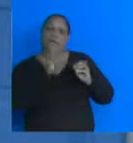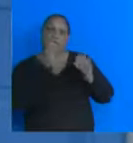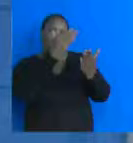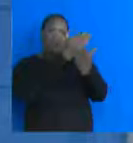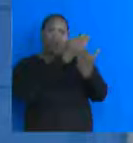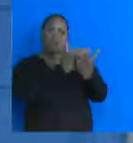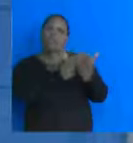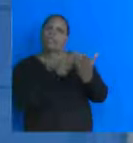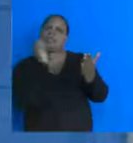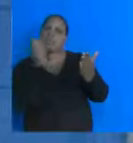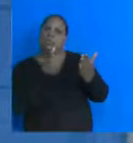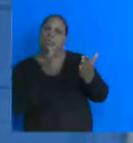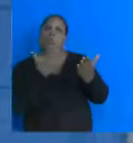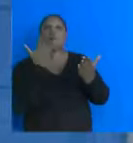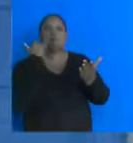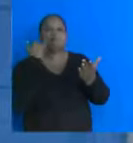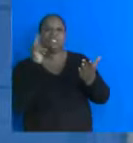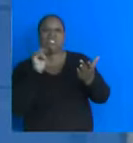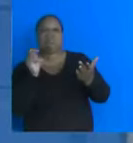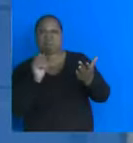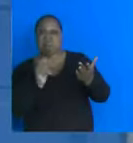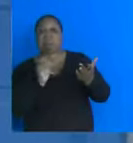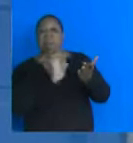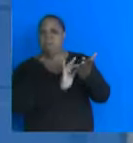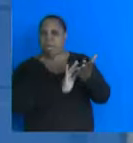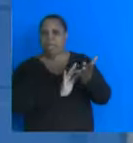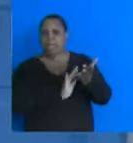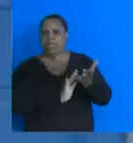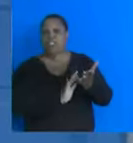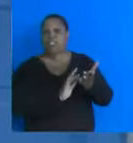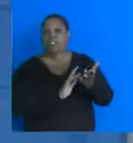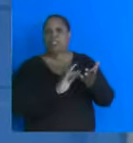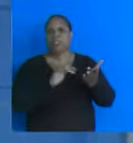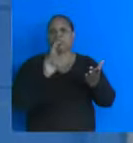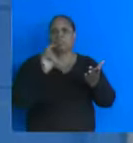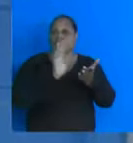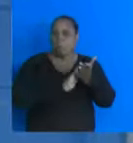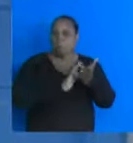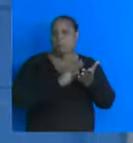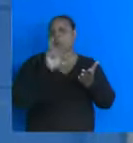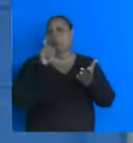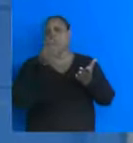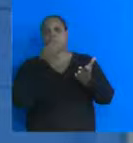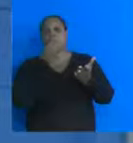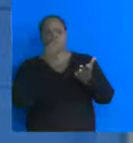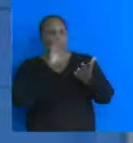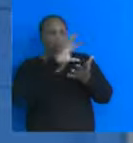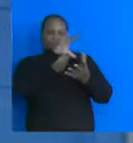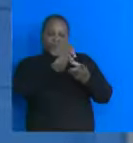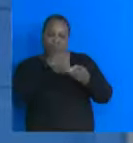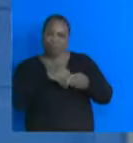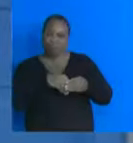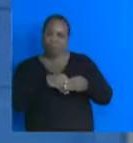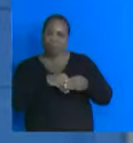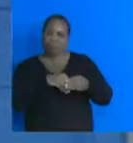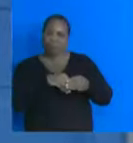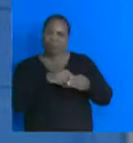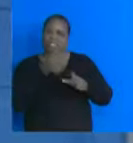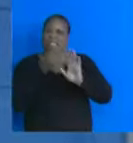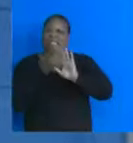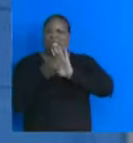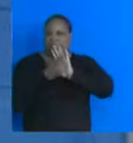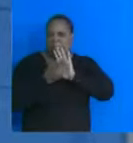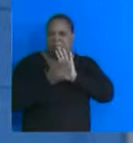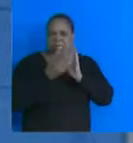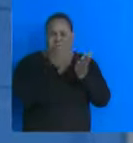necessities such as toiletries, medication, and essential foods, inclusive of any special dietary